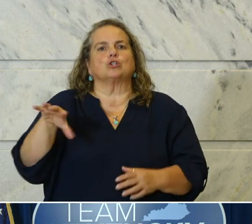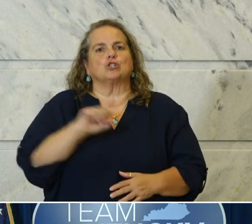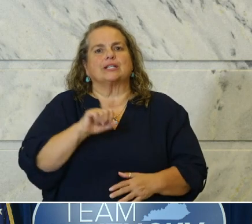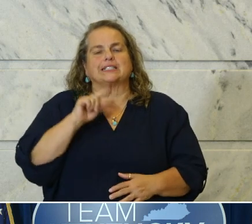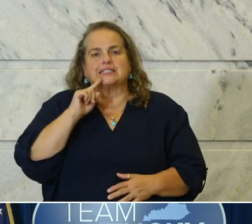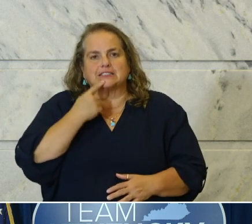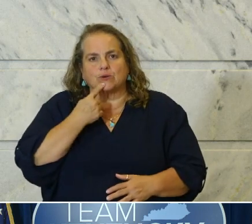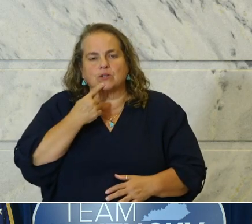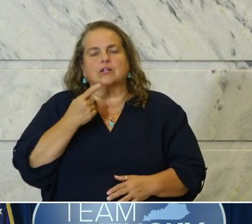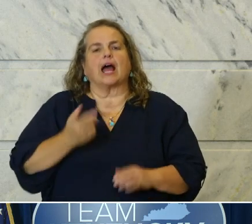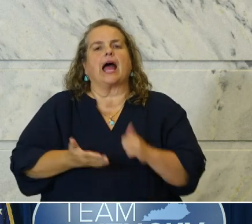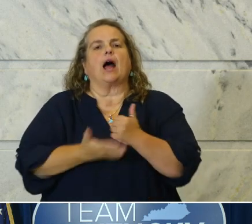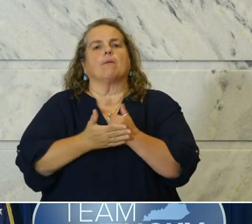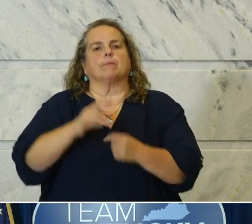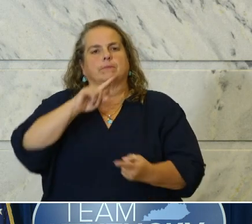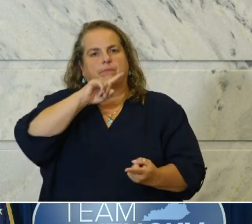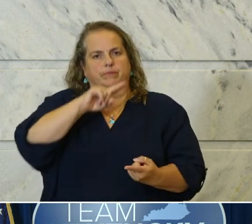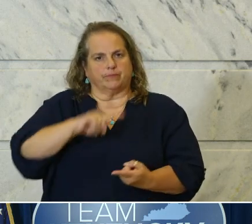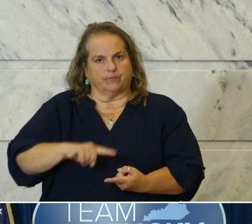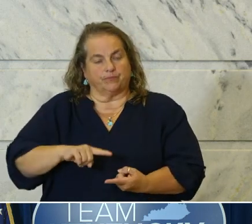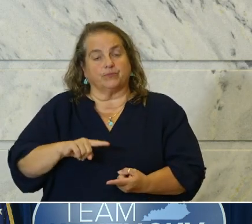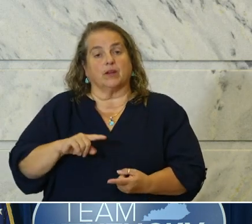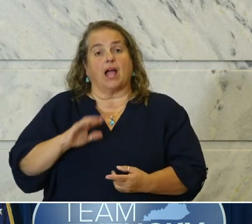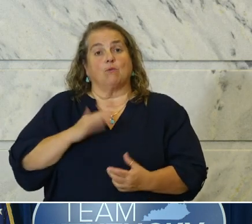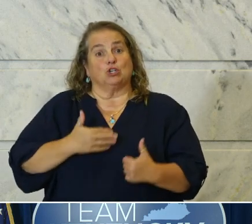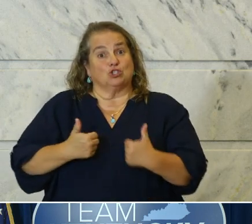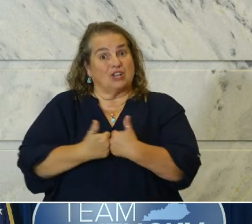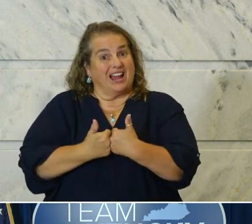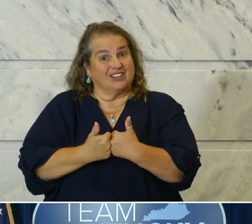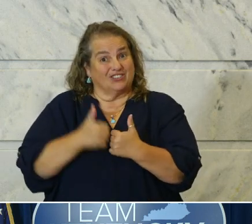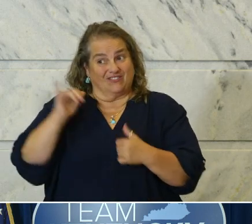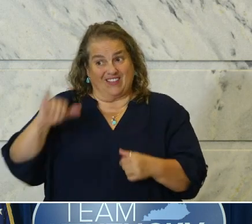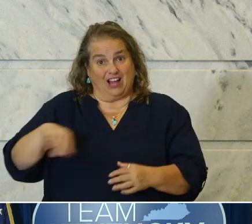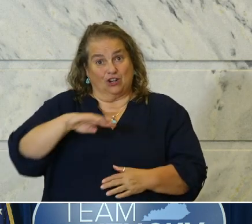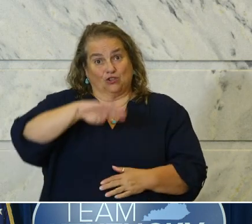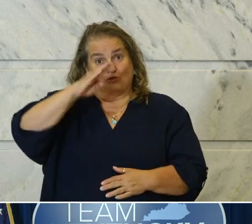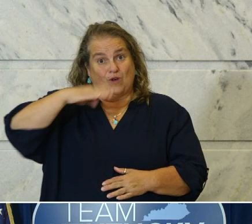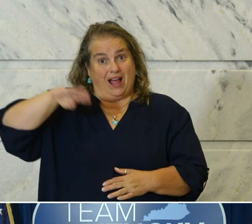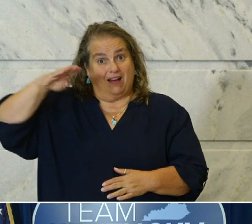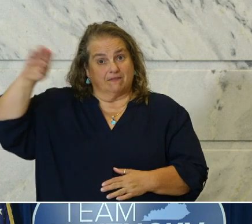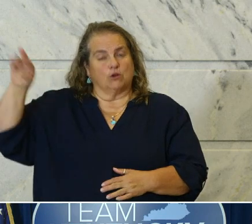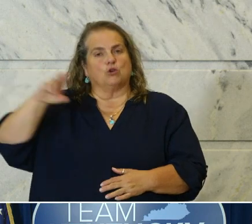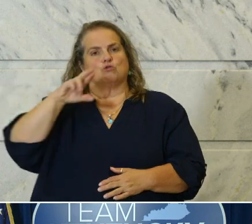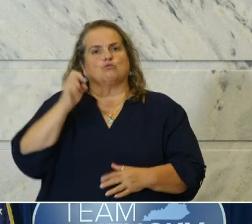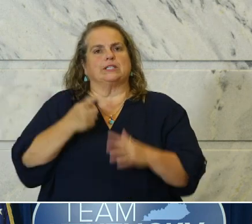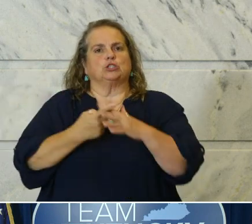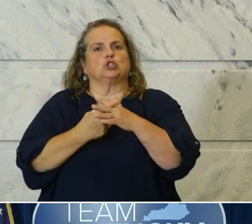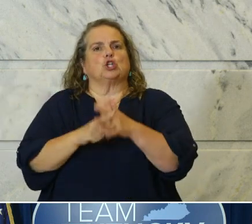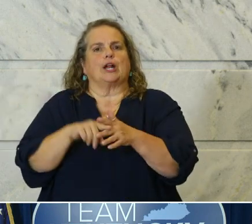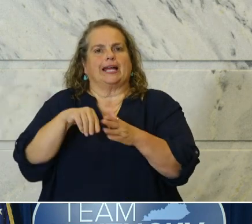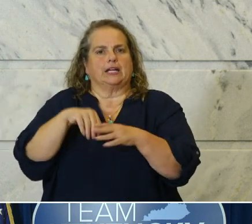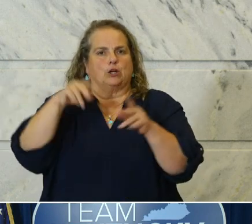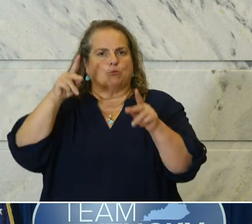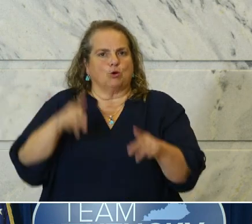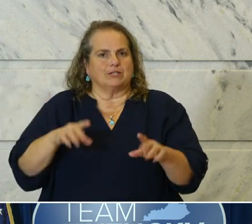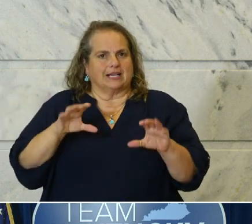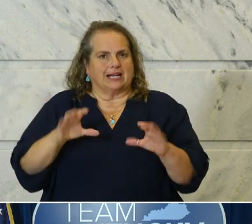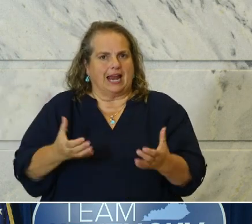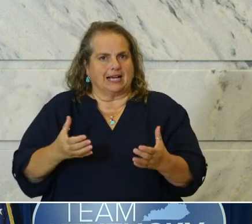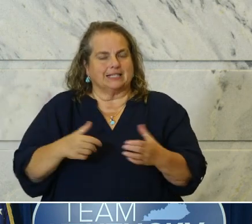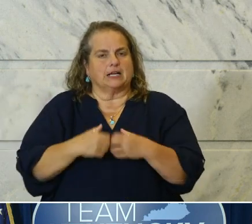get it down. Our challenge in this graph is going to be we'll restart in-person classes in many parts of the